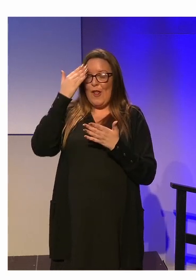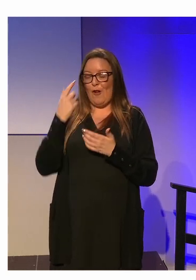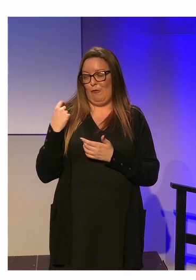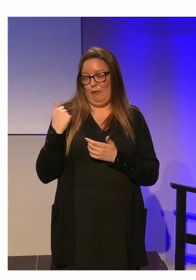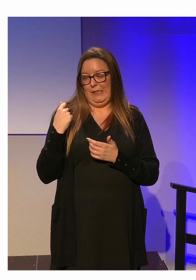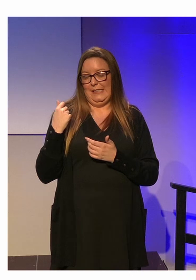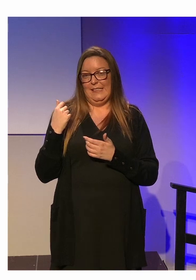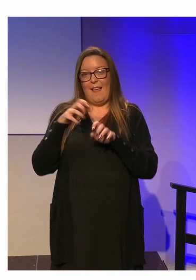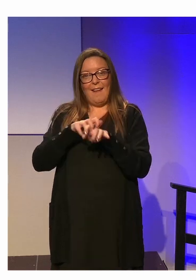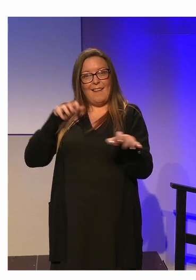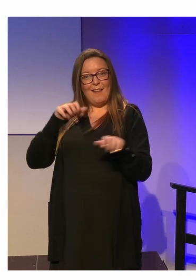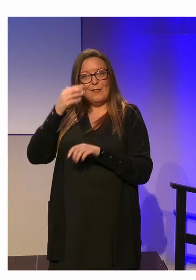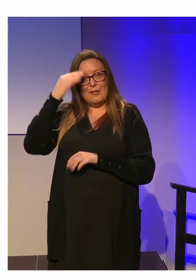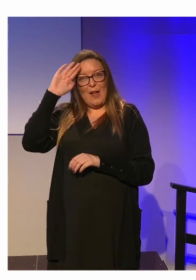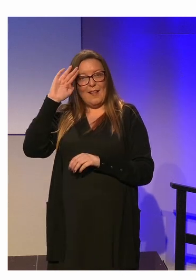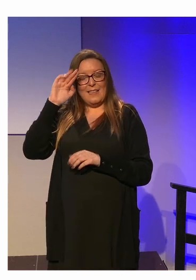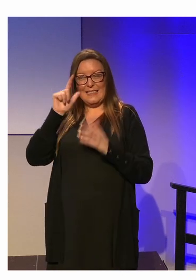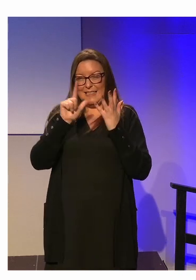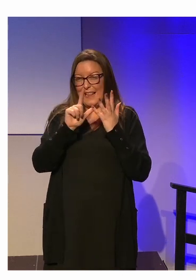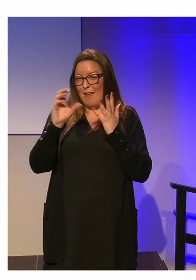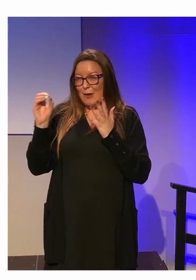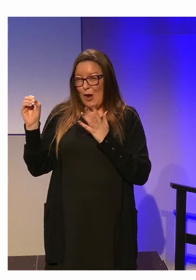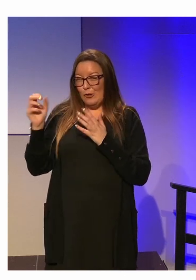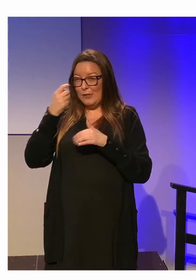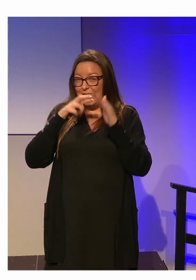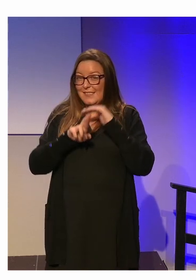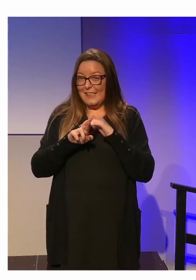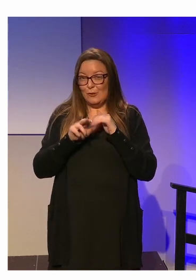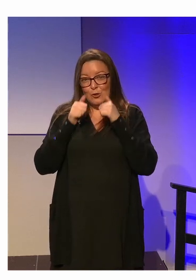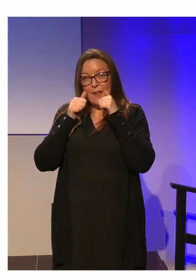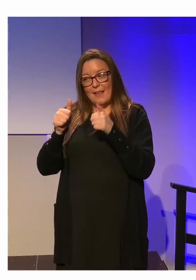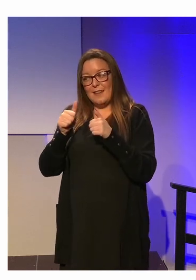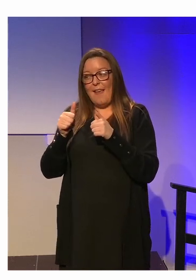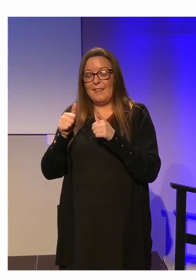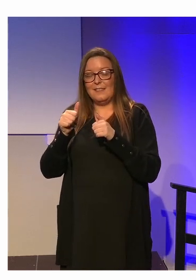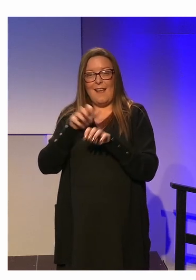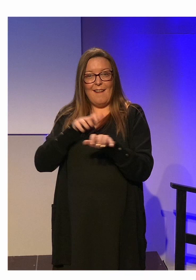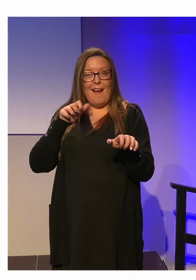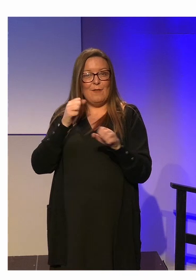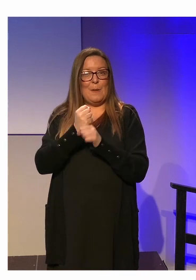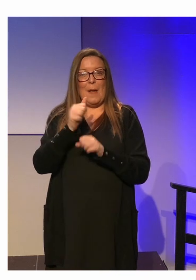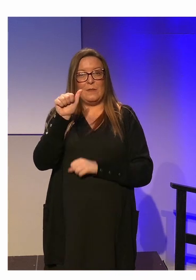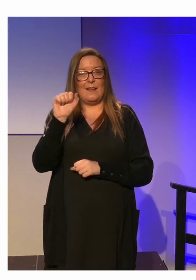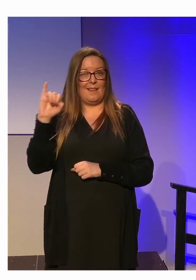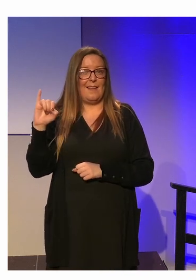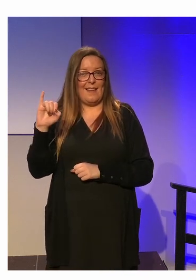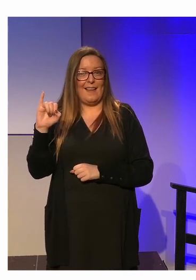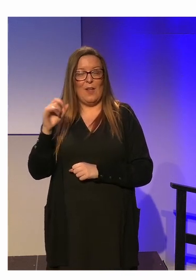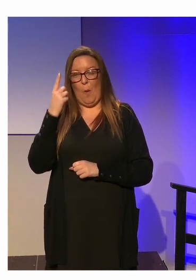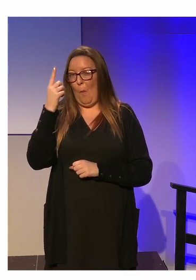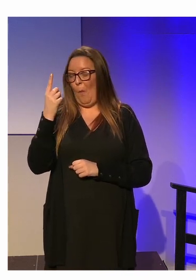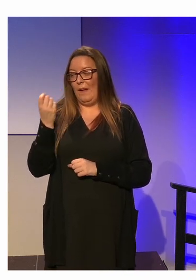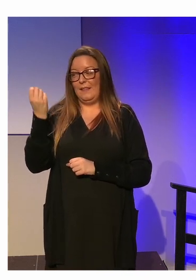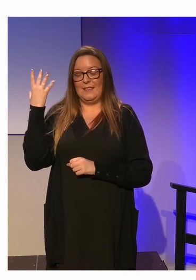Ireland, the most attended, I believe, 700 teachers attended it, on artificial intelligence. This, I only have one